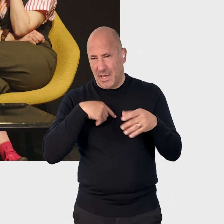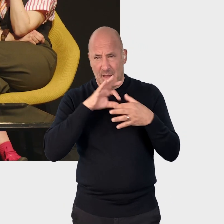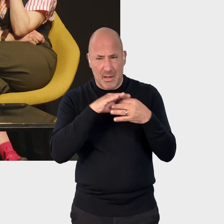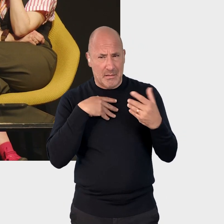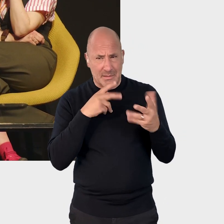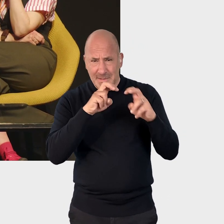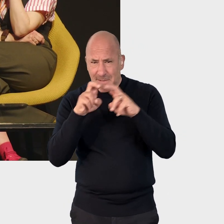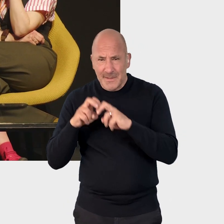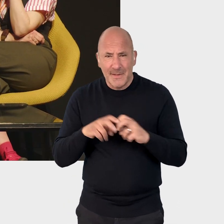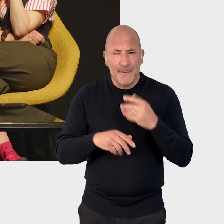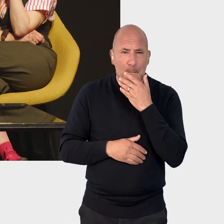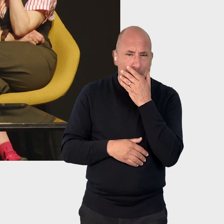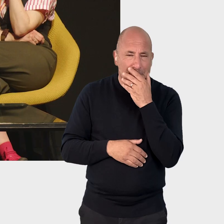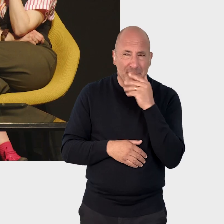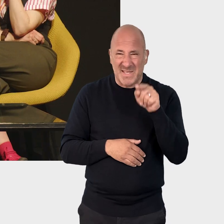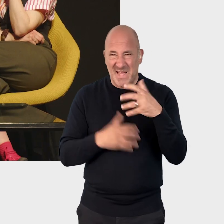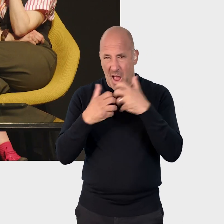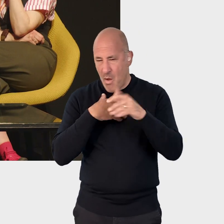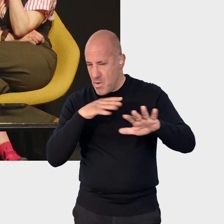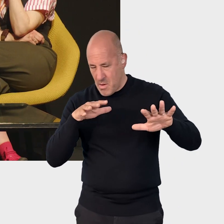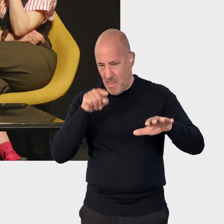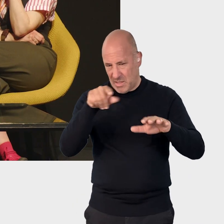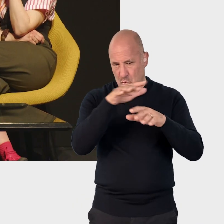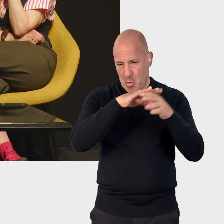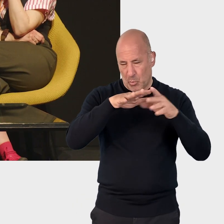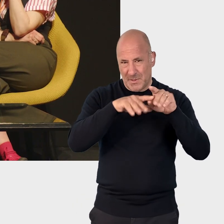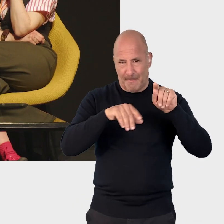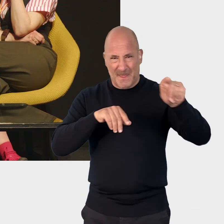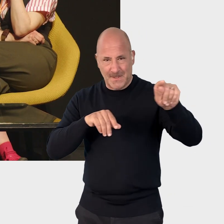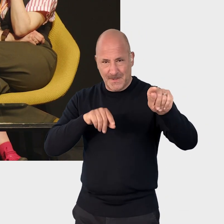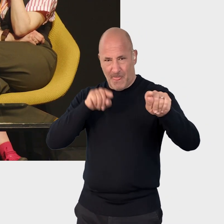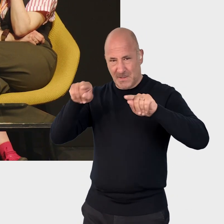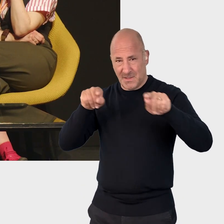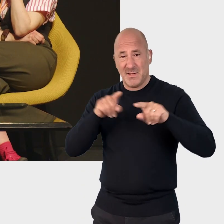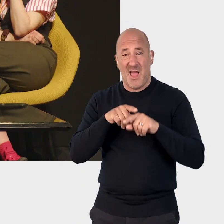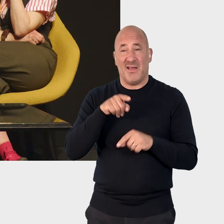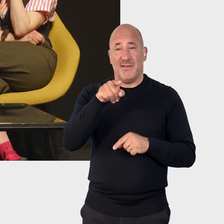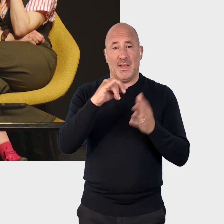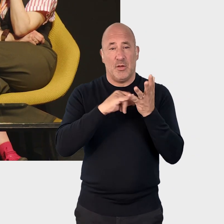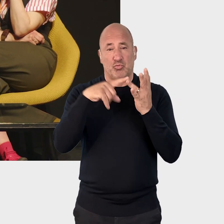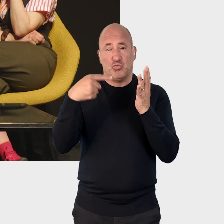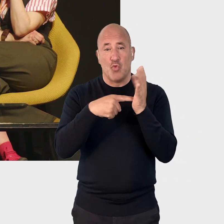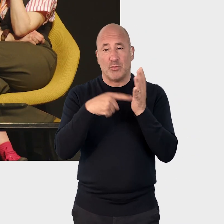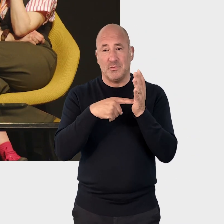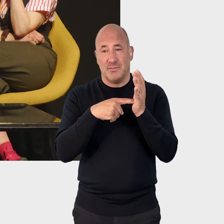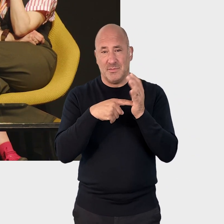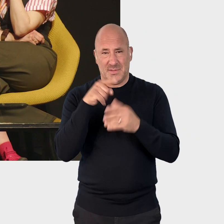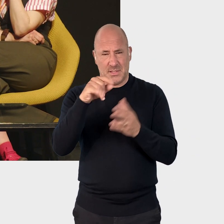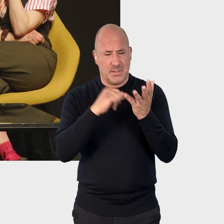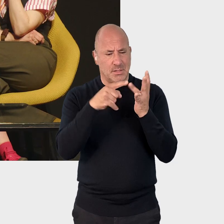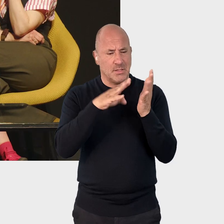change makers and influential people, such as Sally, in those areas as well. And that's how we kind of chose those communities.